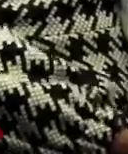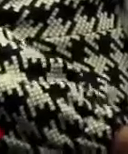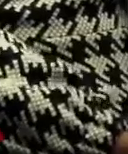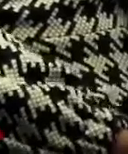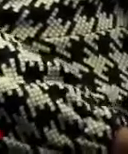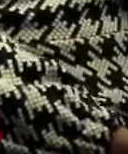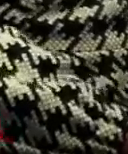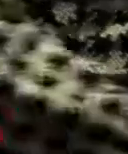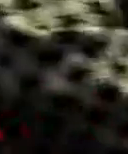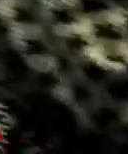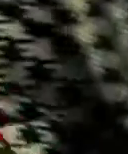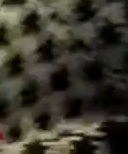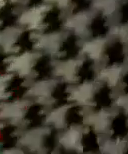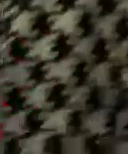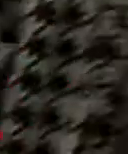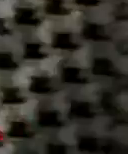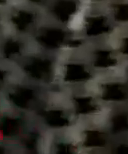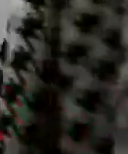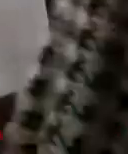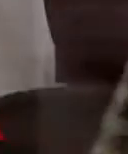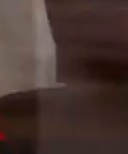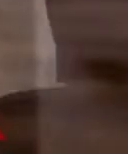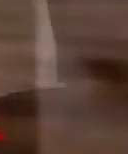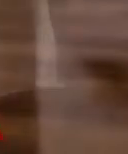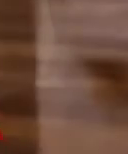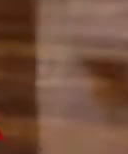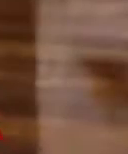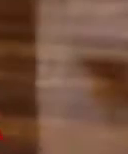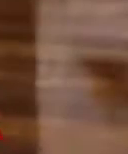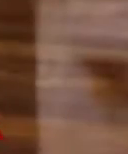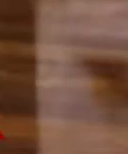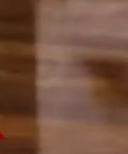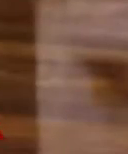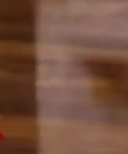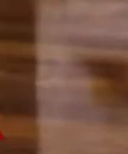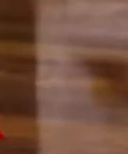Good morning. This Indaba is taking place at the beginning of